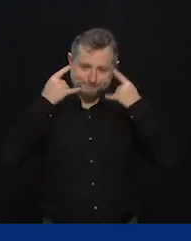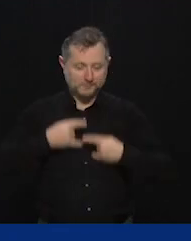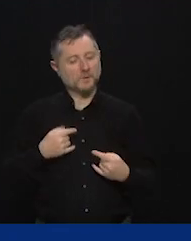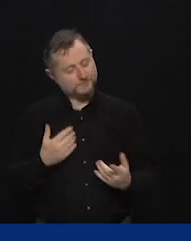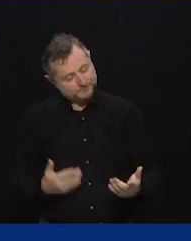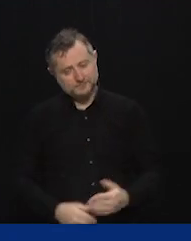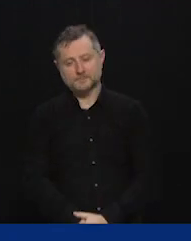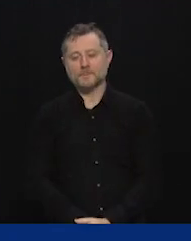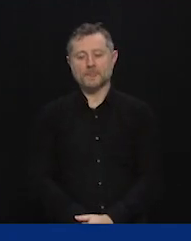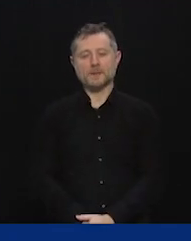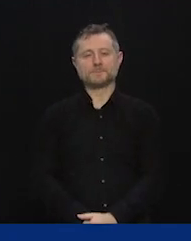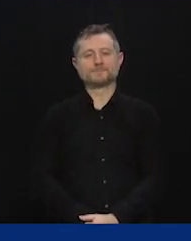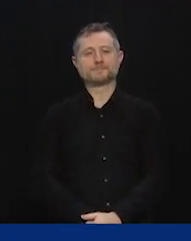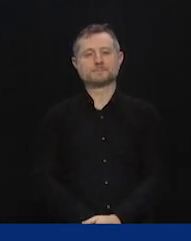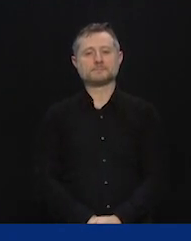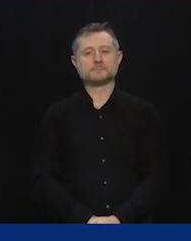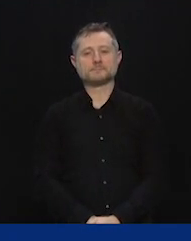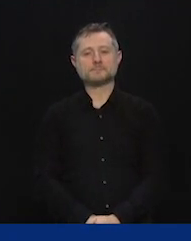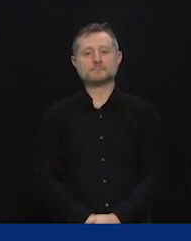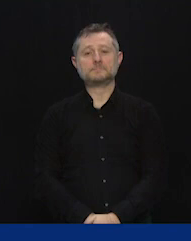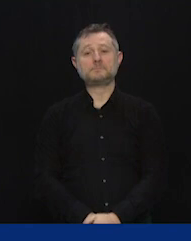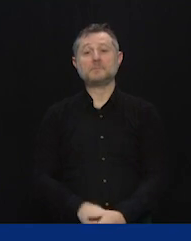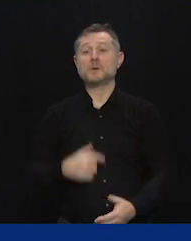My handwriting is actually improving, I noticed.